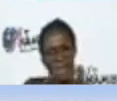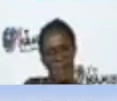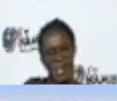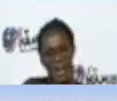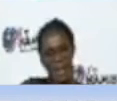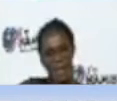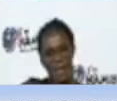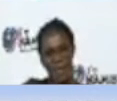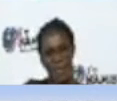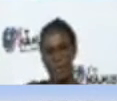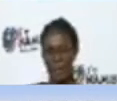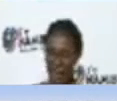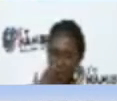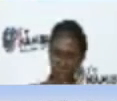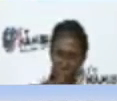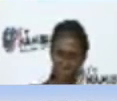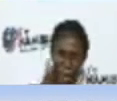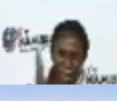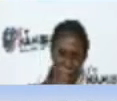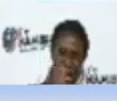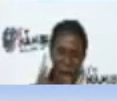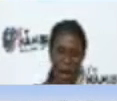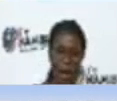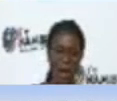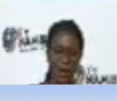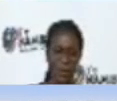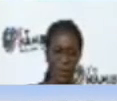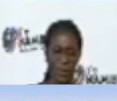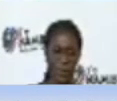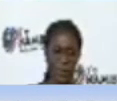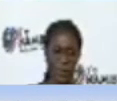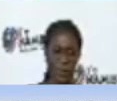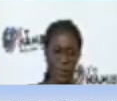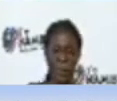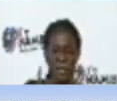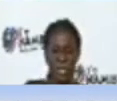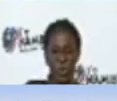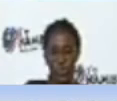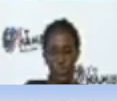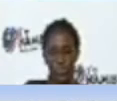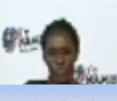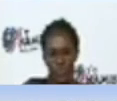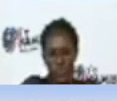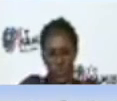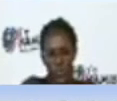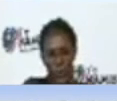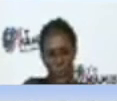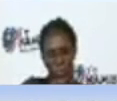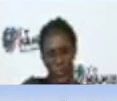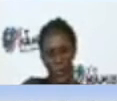to operate in for the enhancement of our democracy.